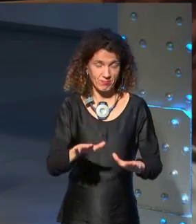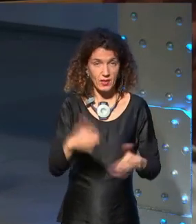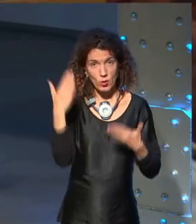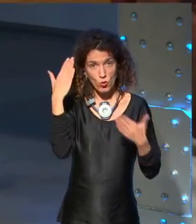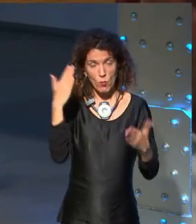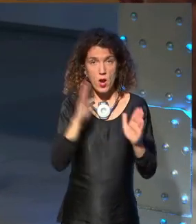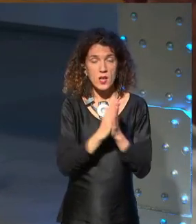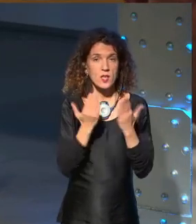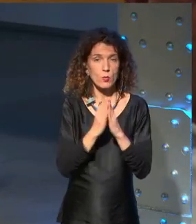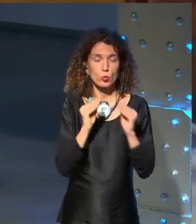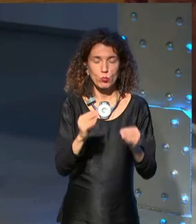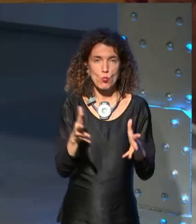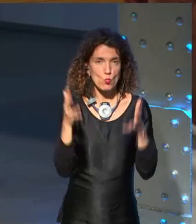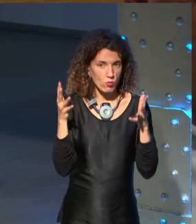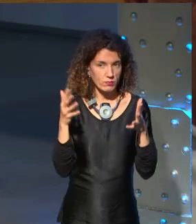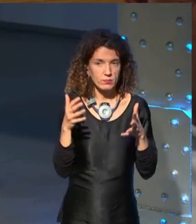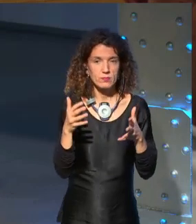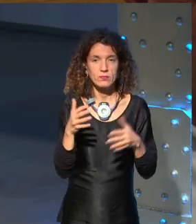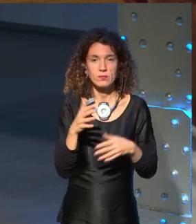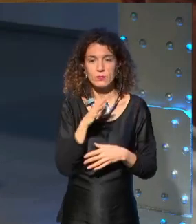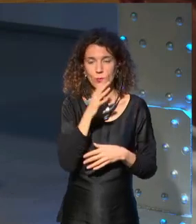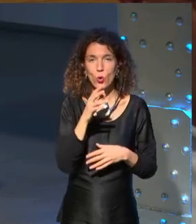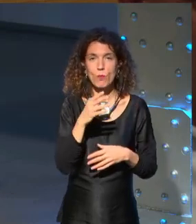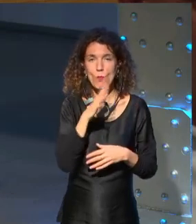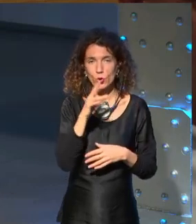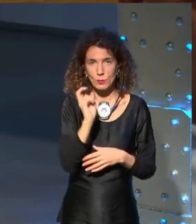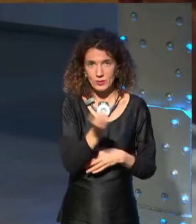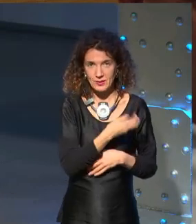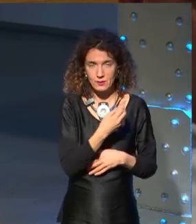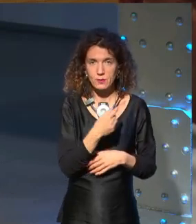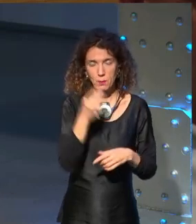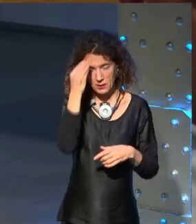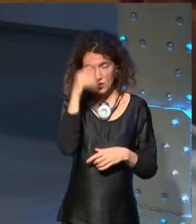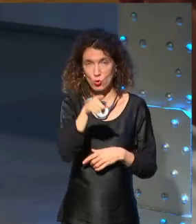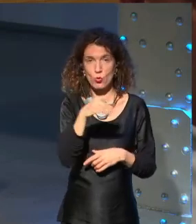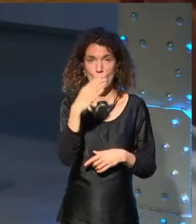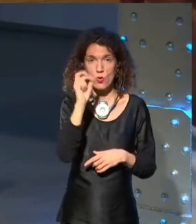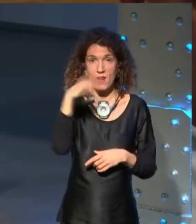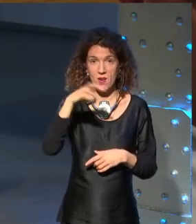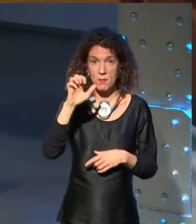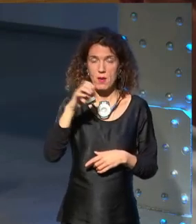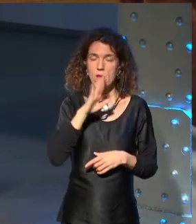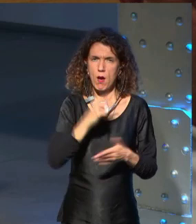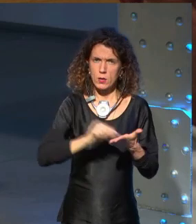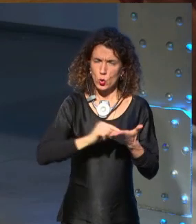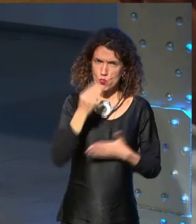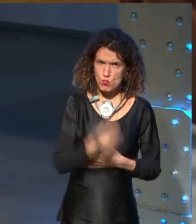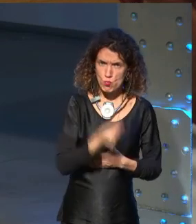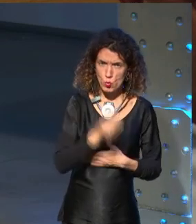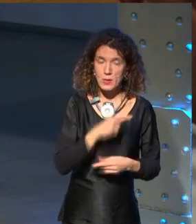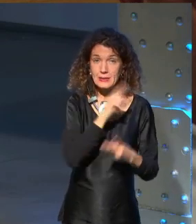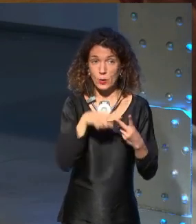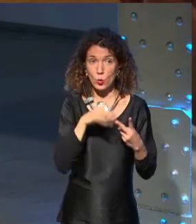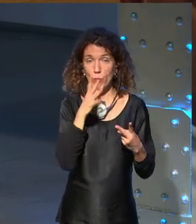coming and to congratulate you too for your books, which I love, but for various reasons. I think, as Carmen mentioned, I think they are all very